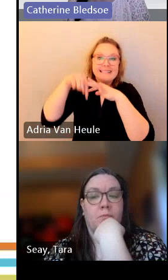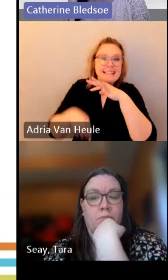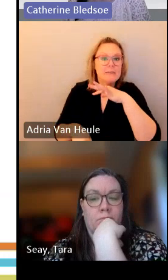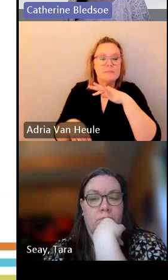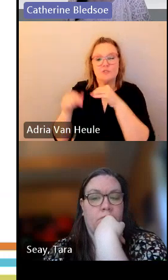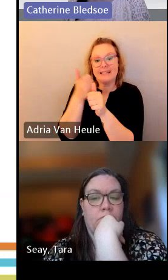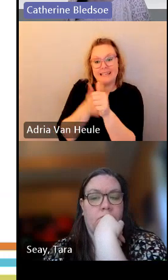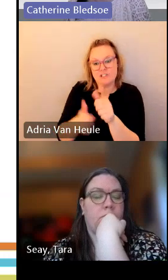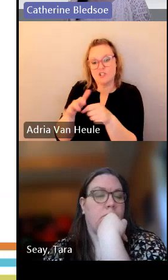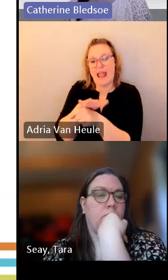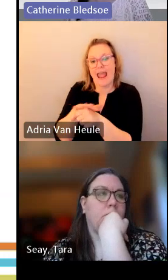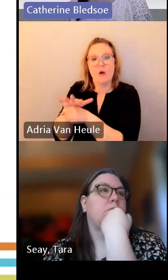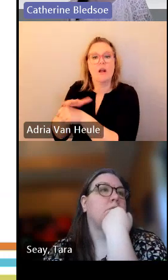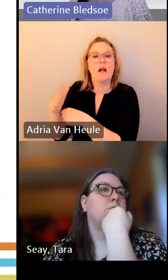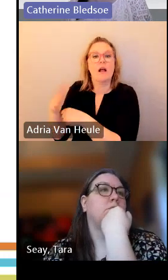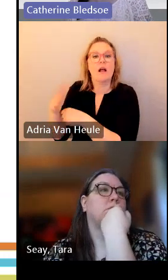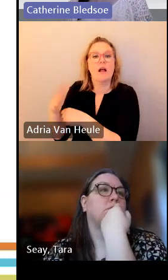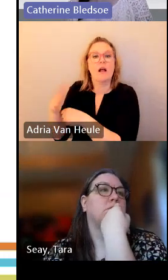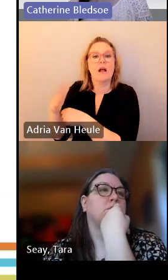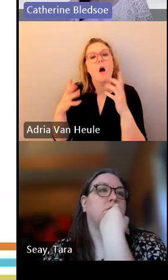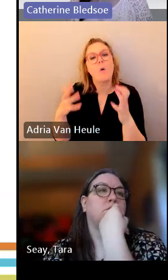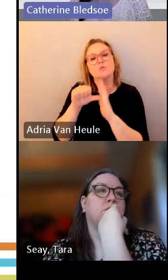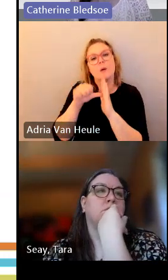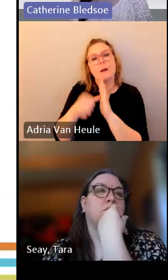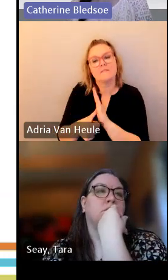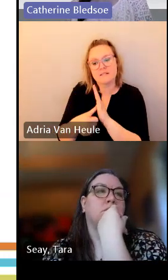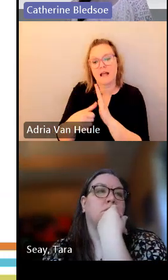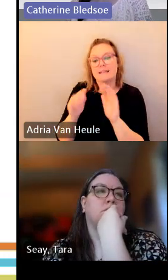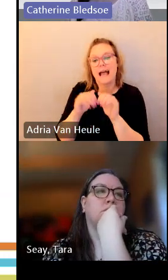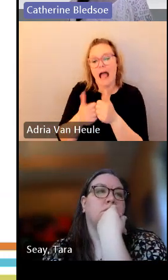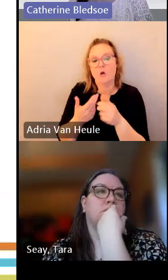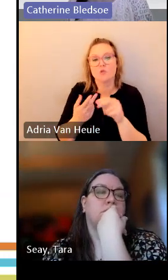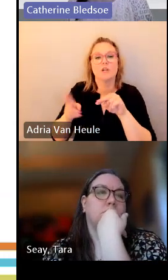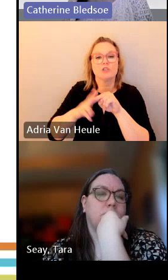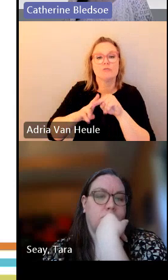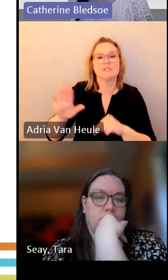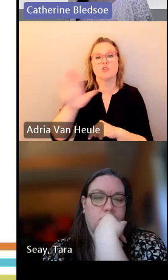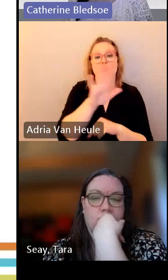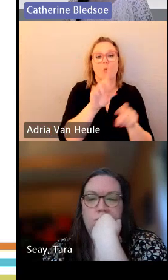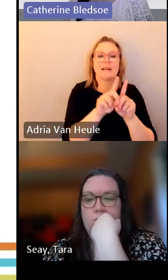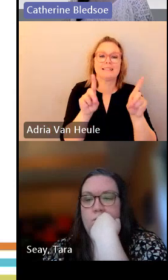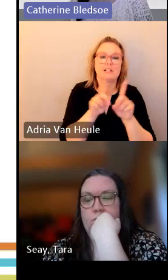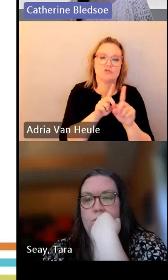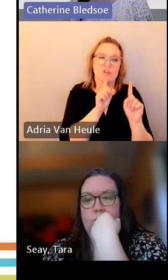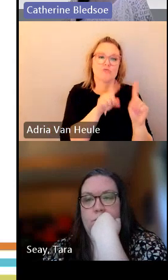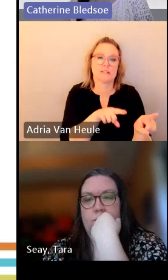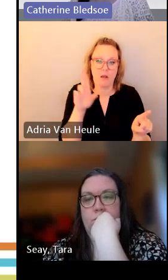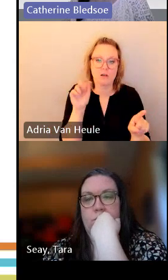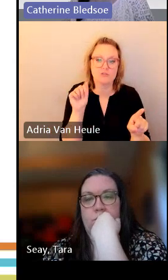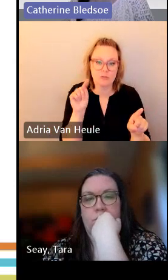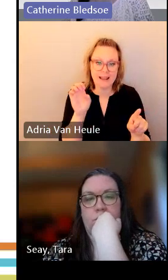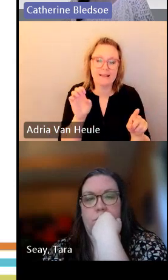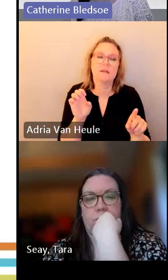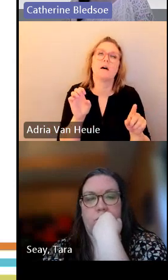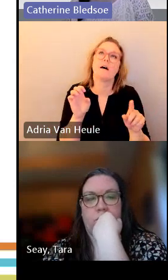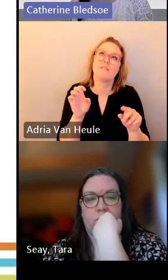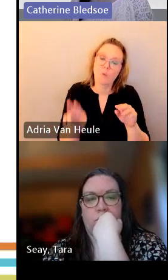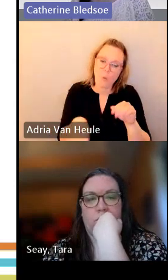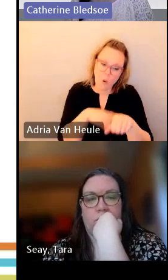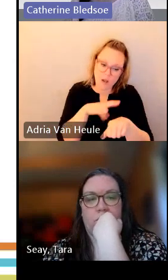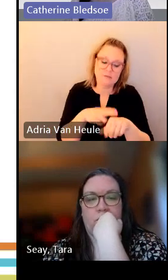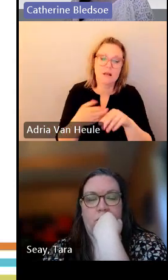I did want to emphasize a couple of ways to increase your district's response rate. So of course, updating that student contact.